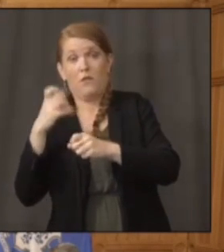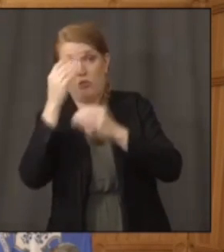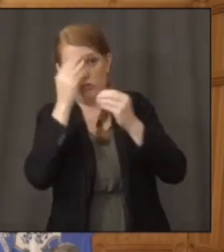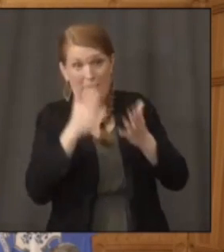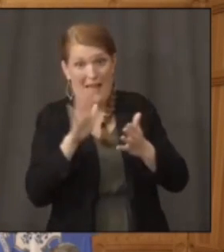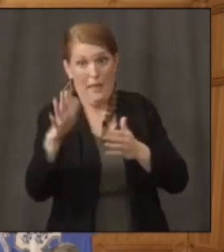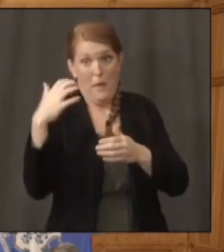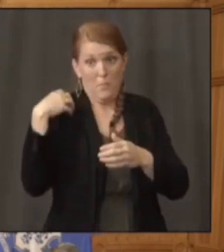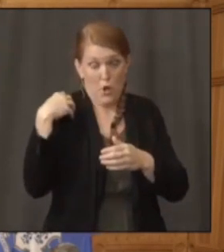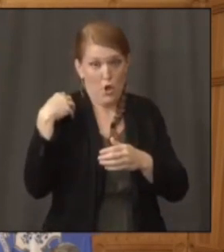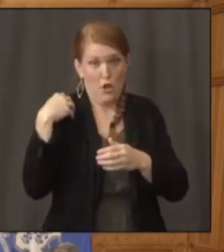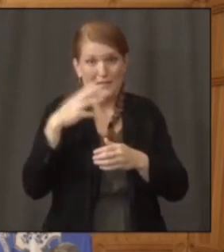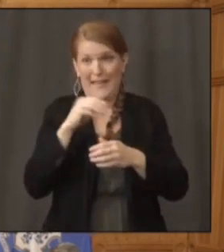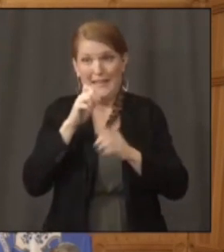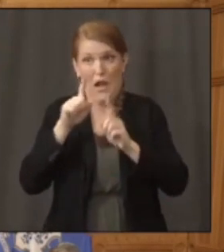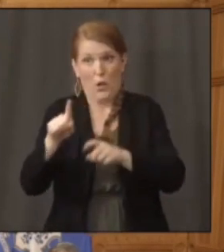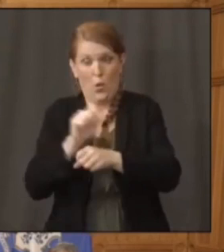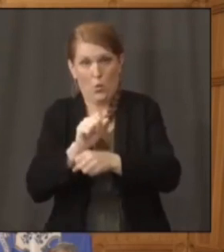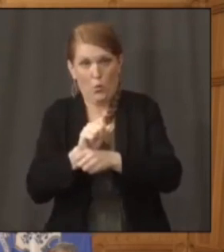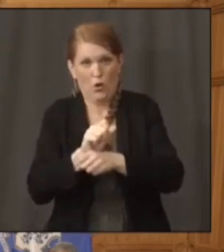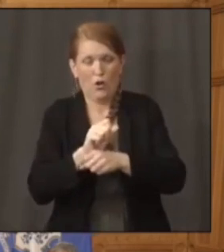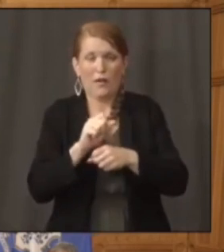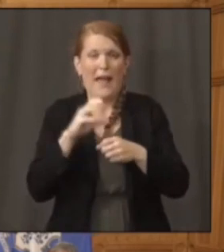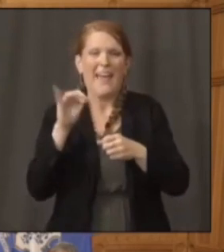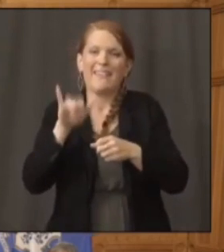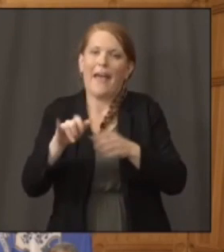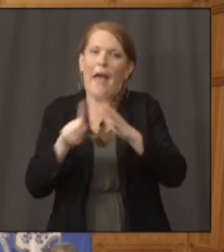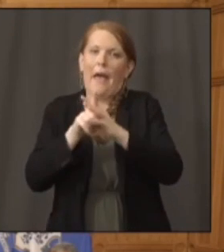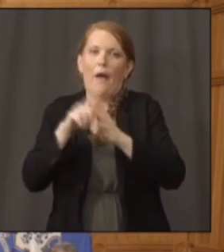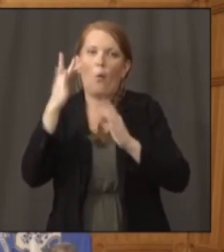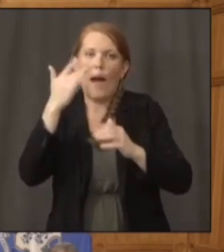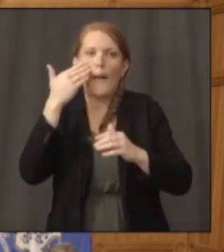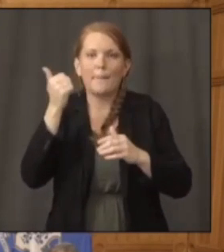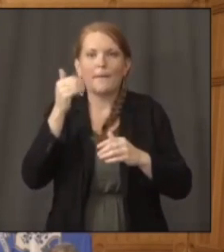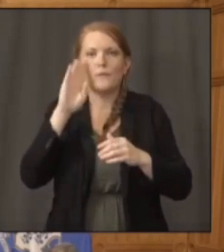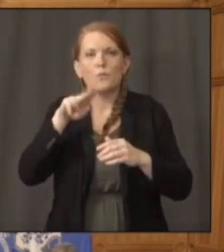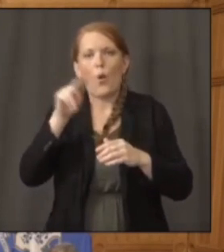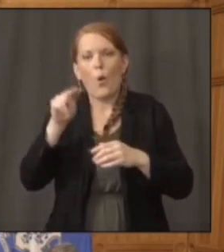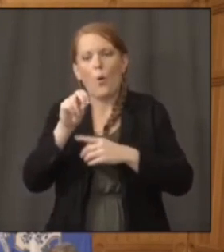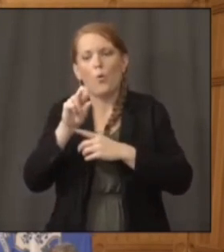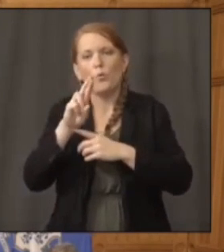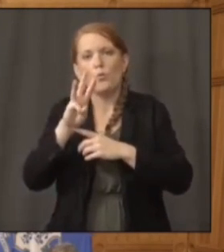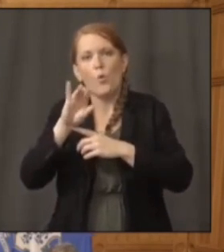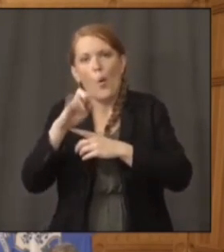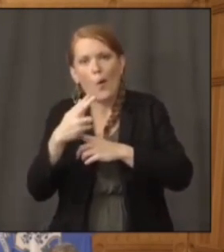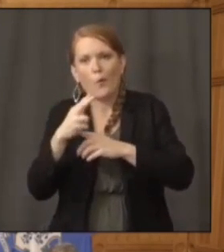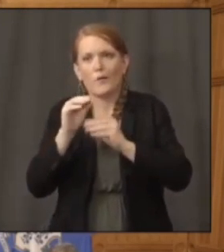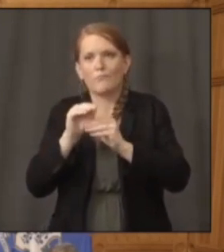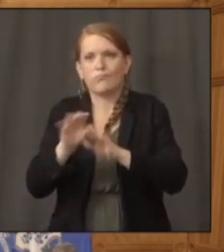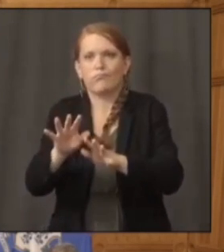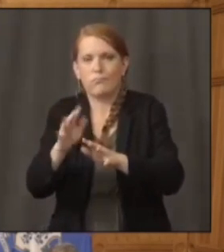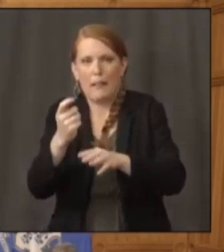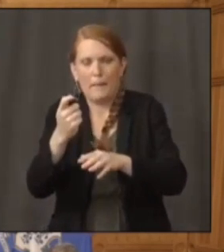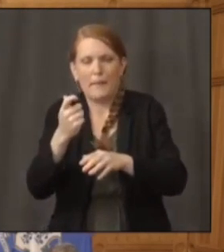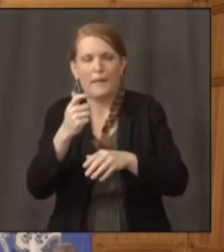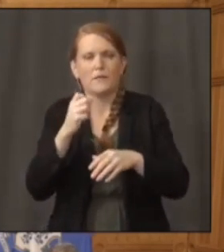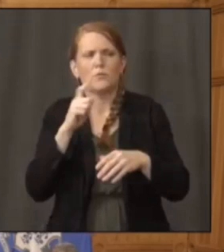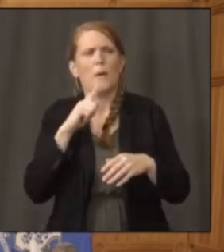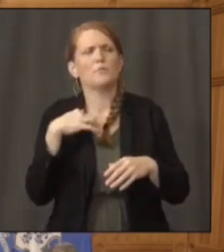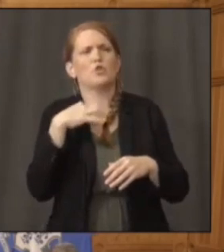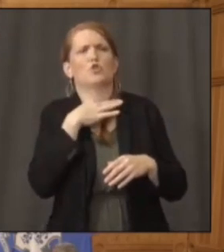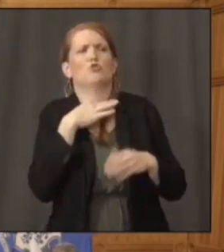of course, a response to the outbreaks in Norwich, and just generally, how concerned are you about